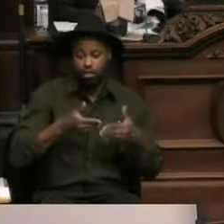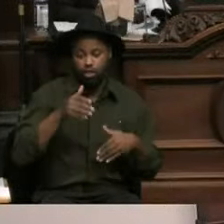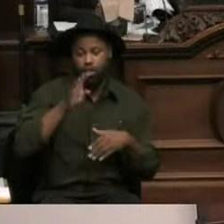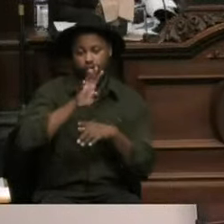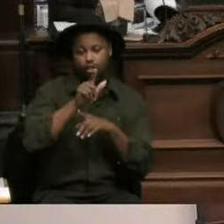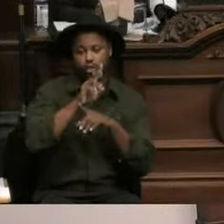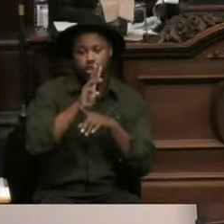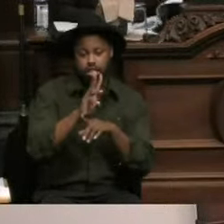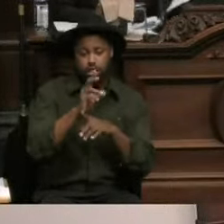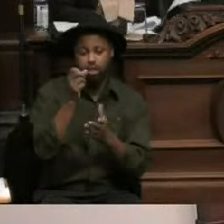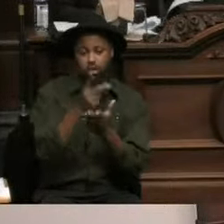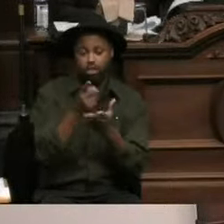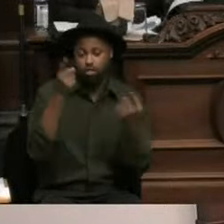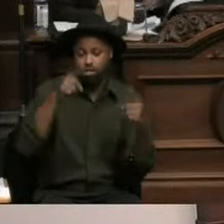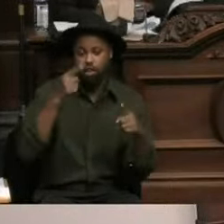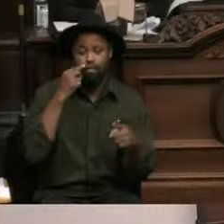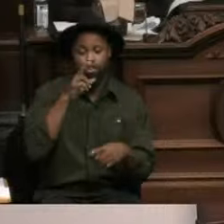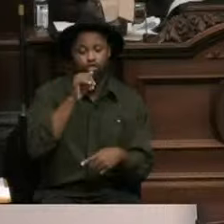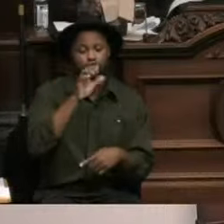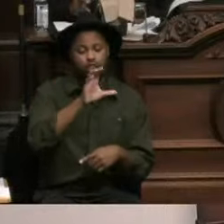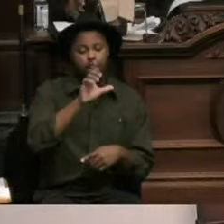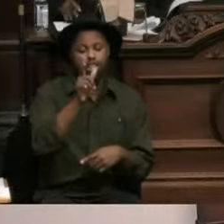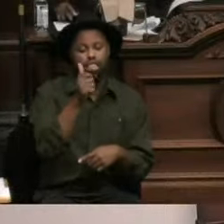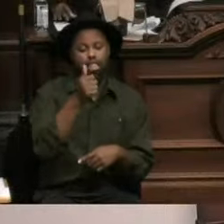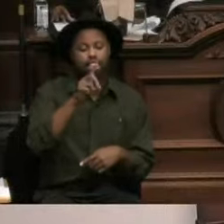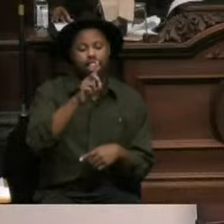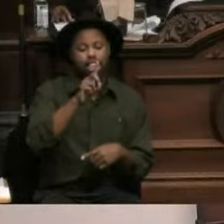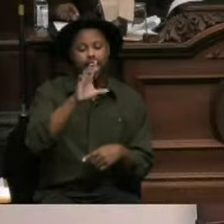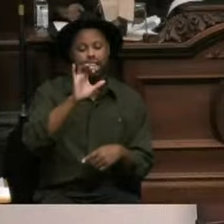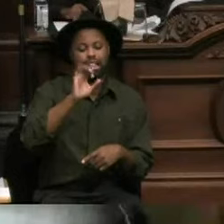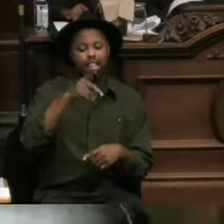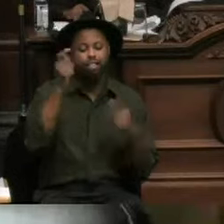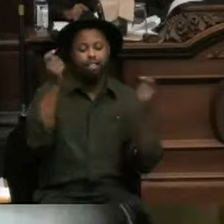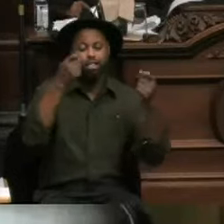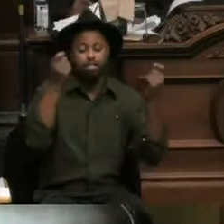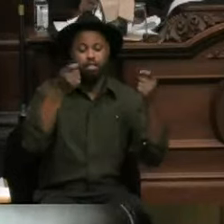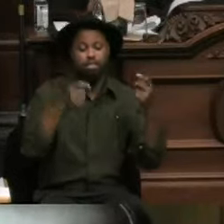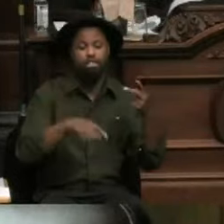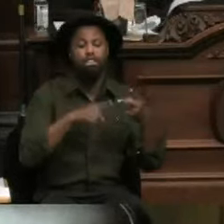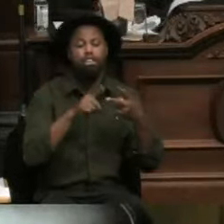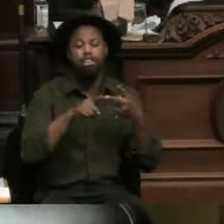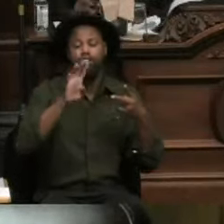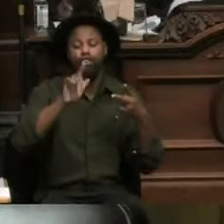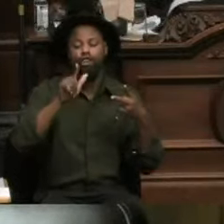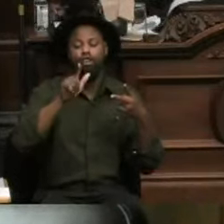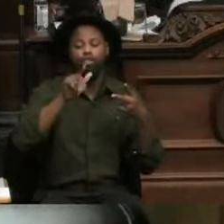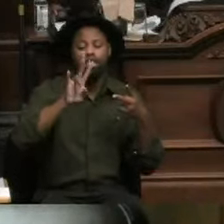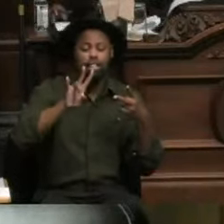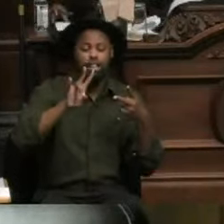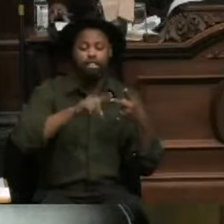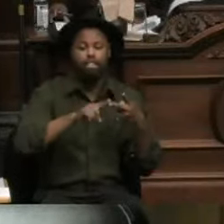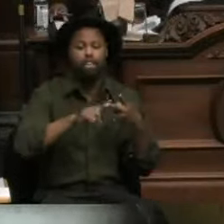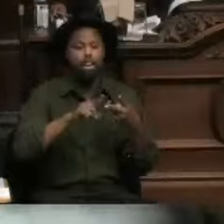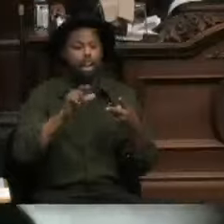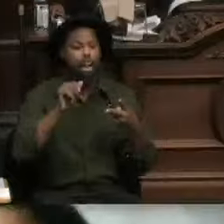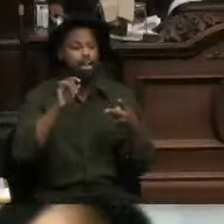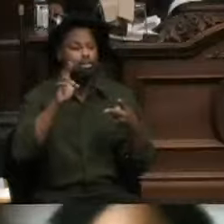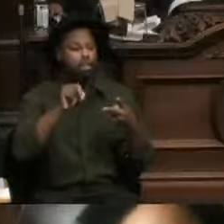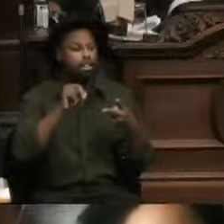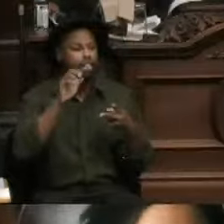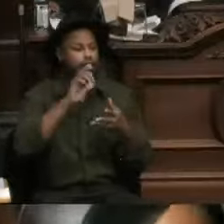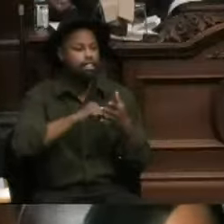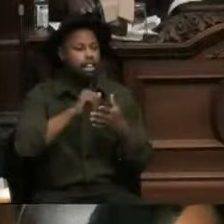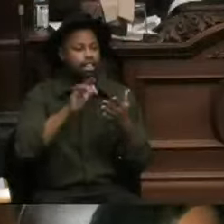426, authorizing an agreement for the Rock the Eclipse Festival. Introductory number 427, authorizing administrative tax cancellations and refunds